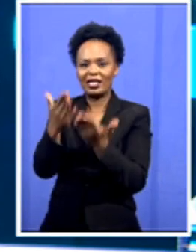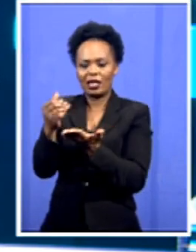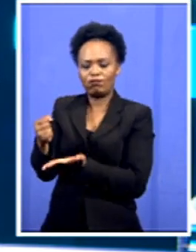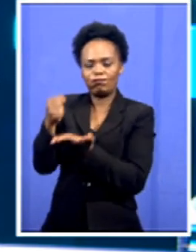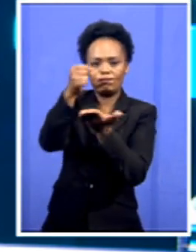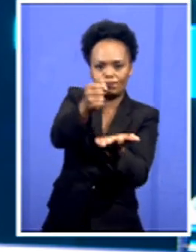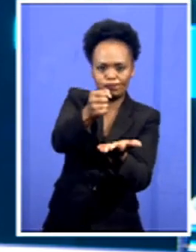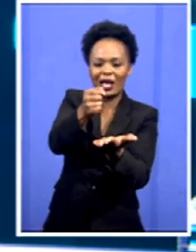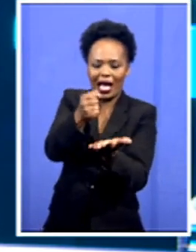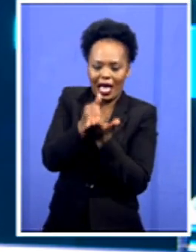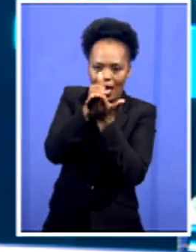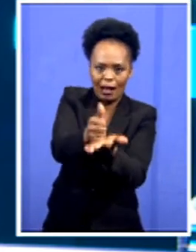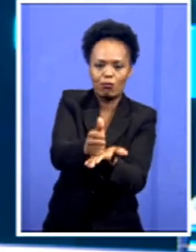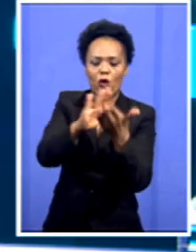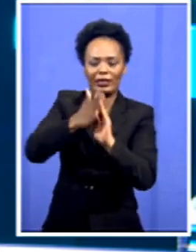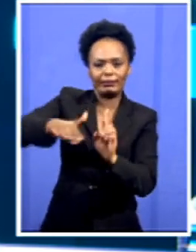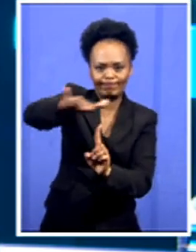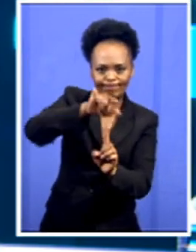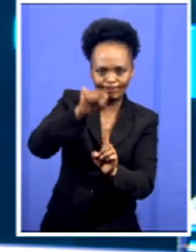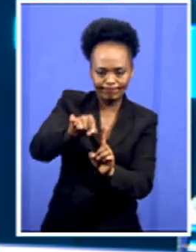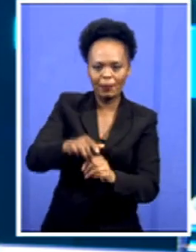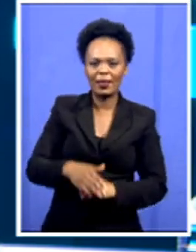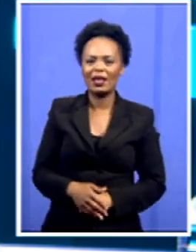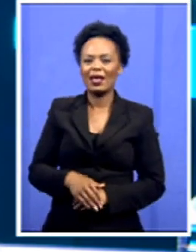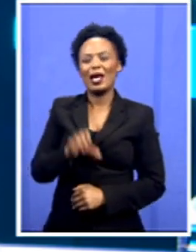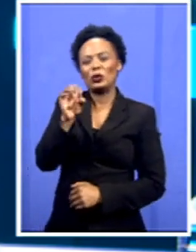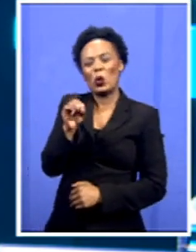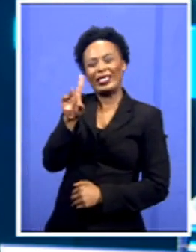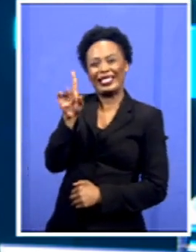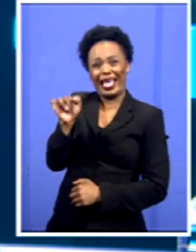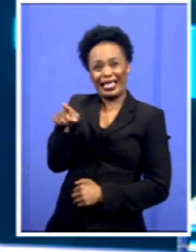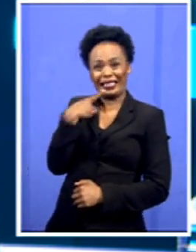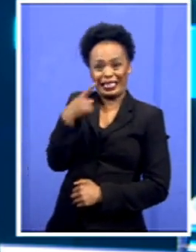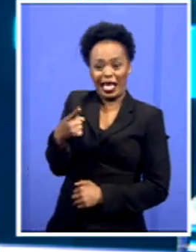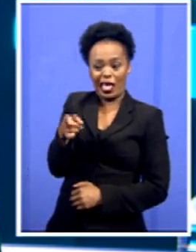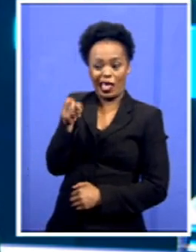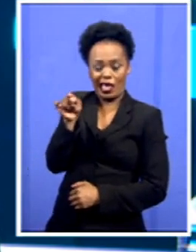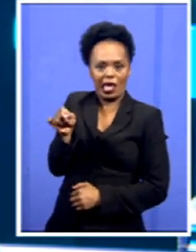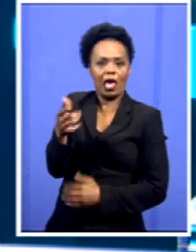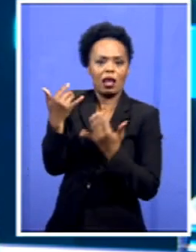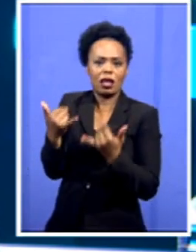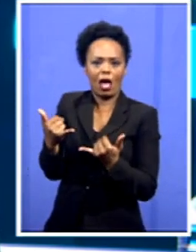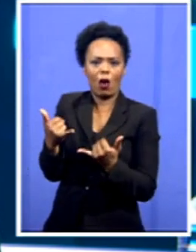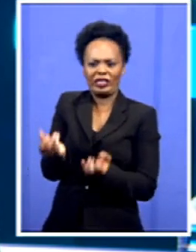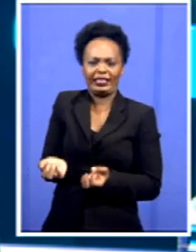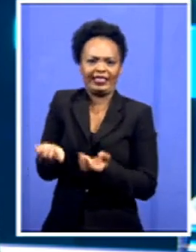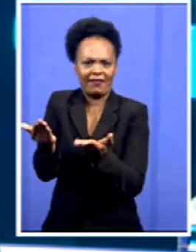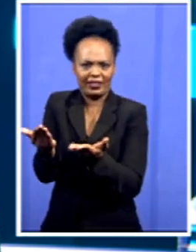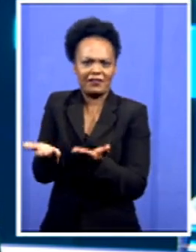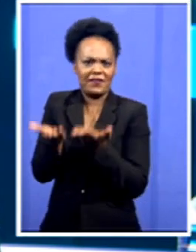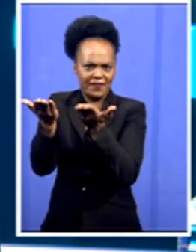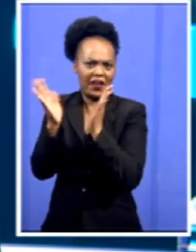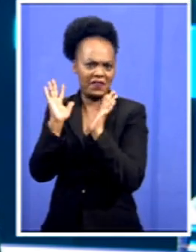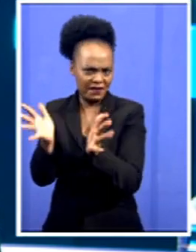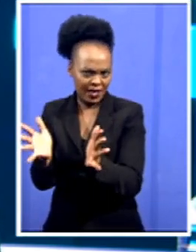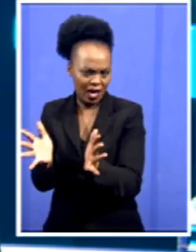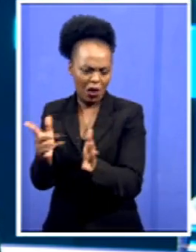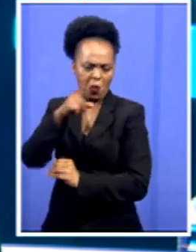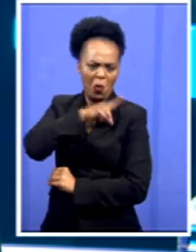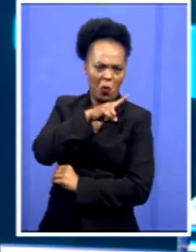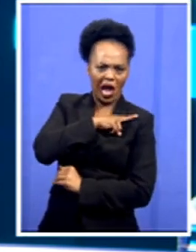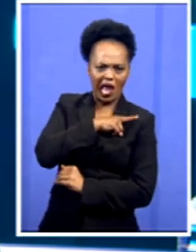be able to assist them. So now, when the DA is saying that they have been able to deliver services because, you